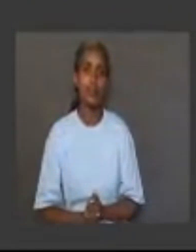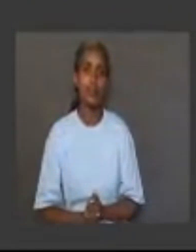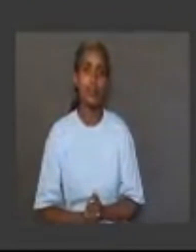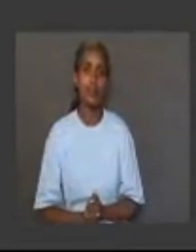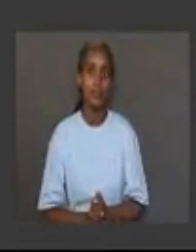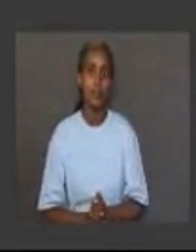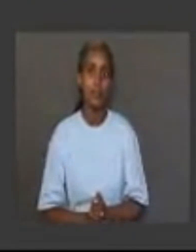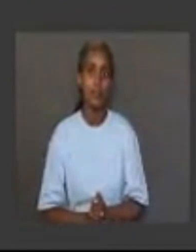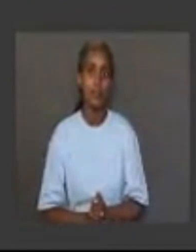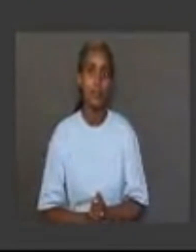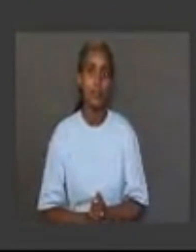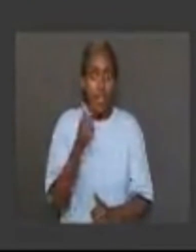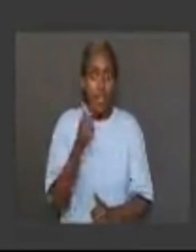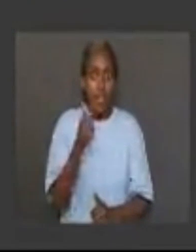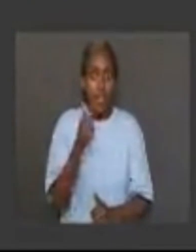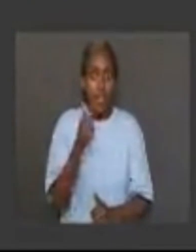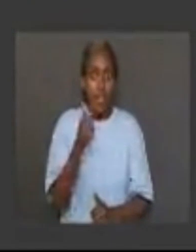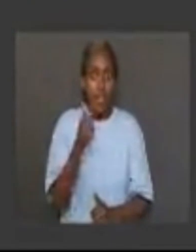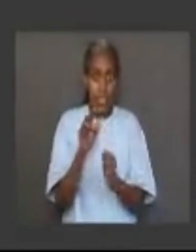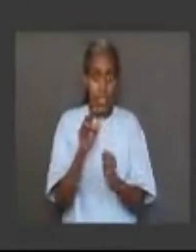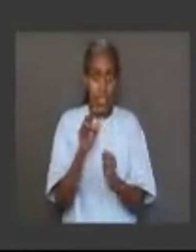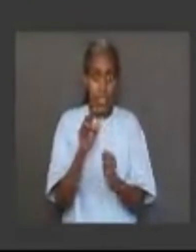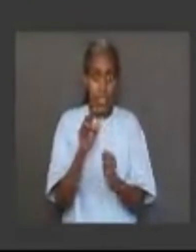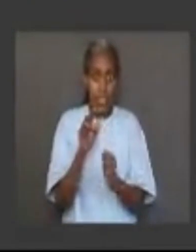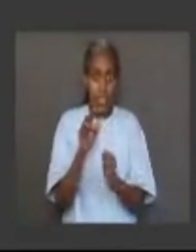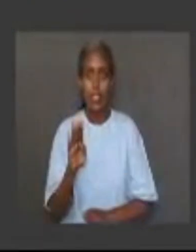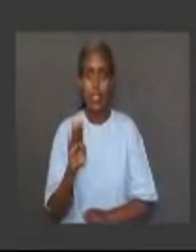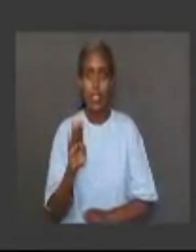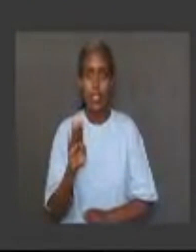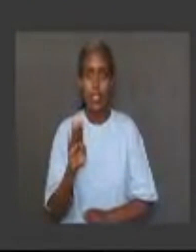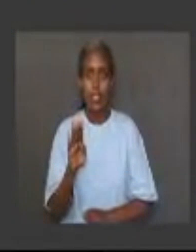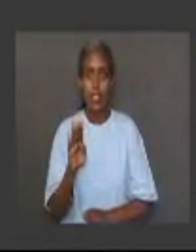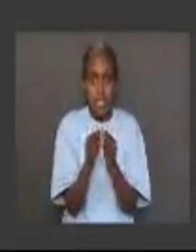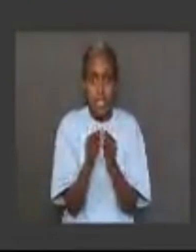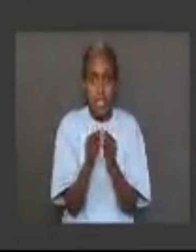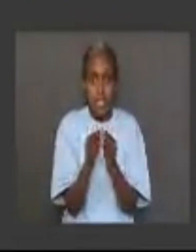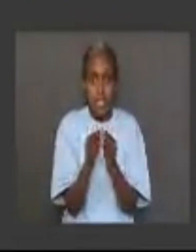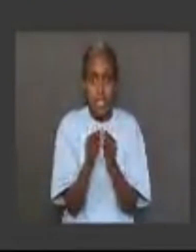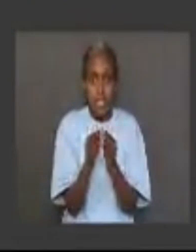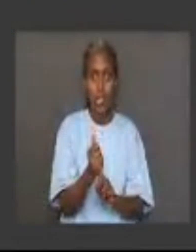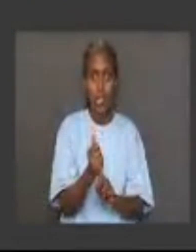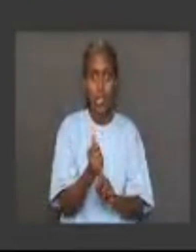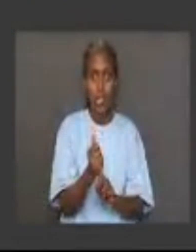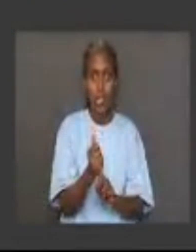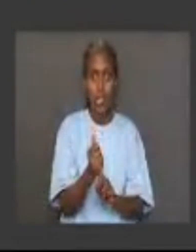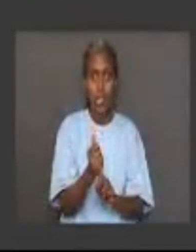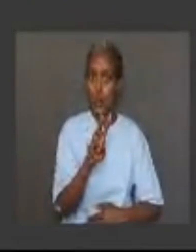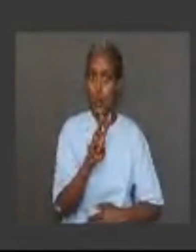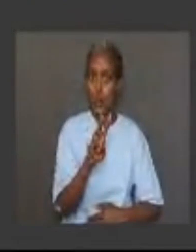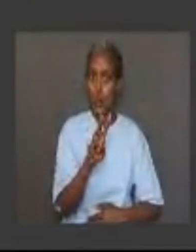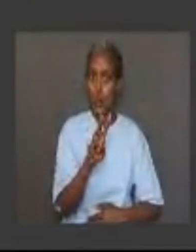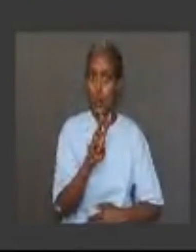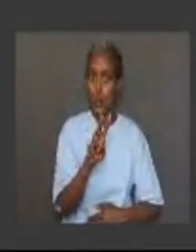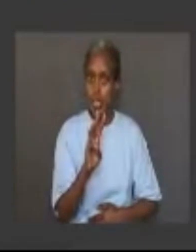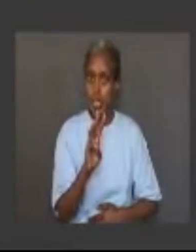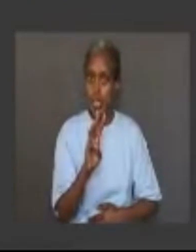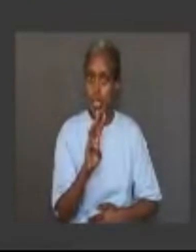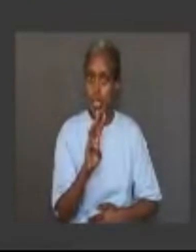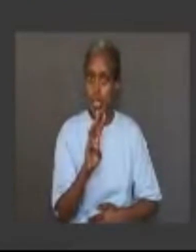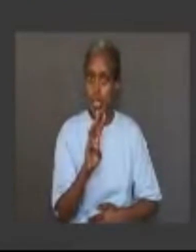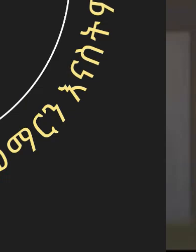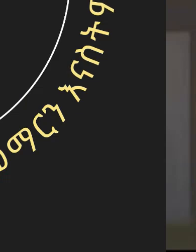A intersection B is the set containing 2, 6, 7.